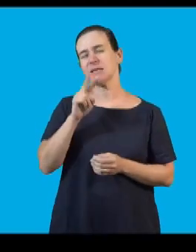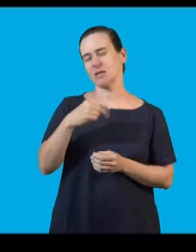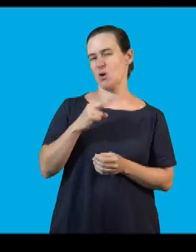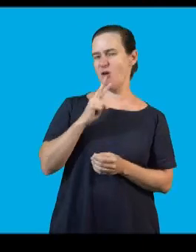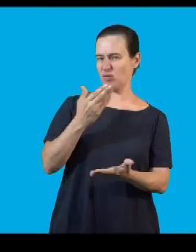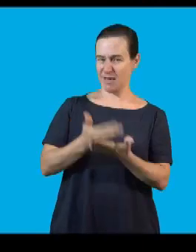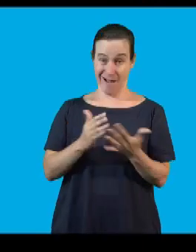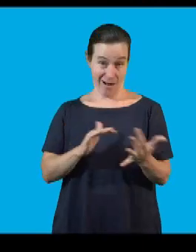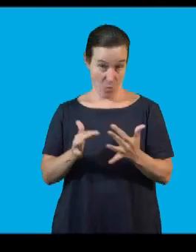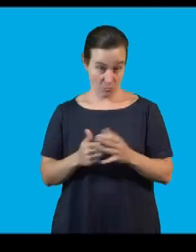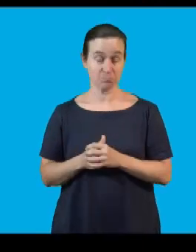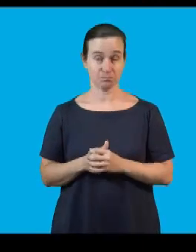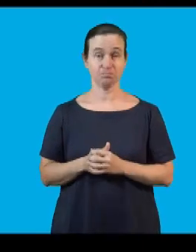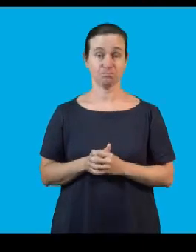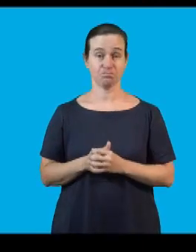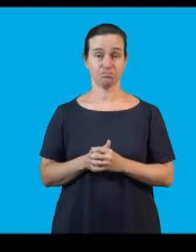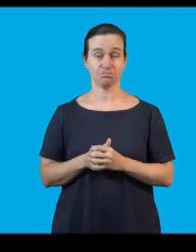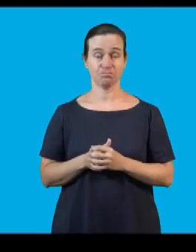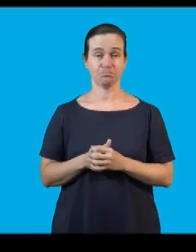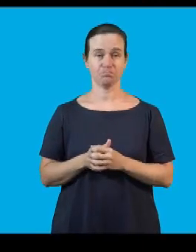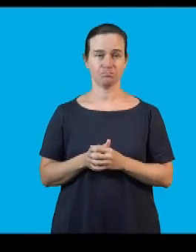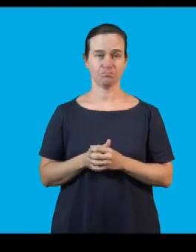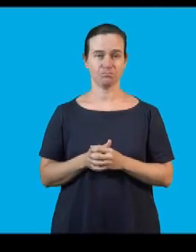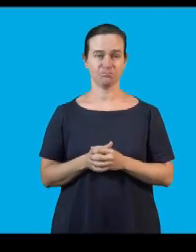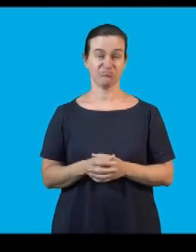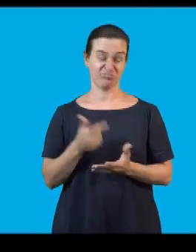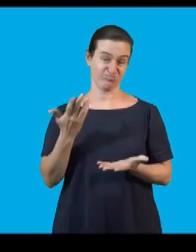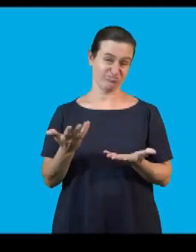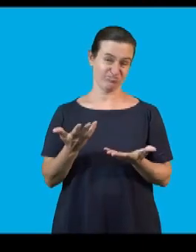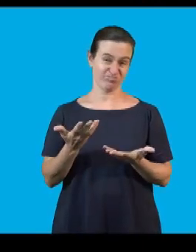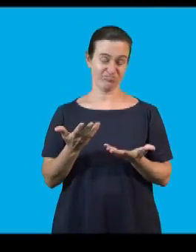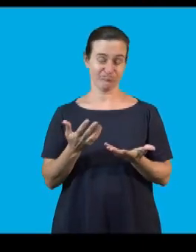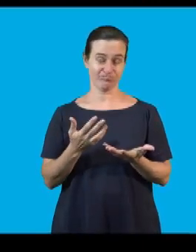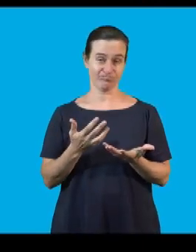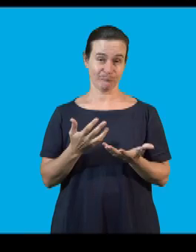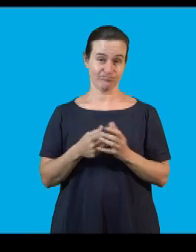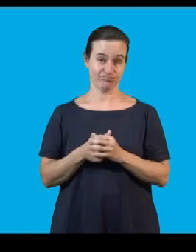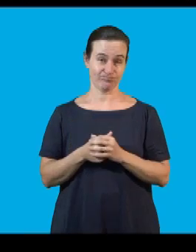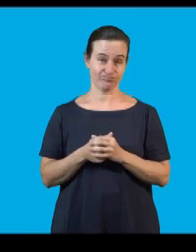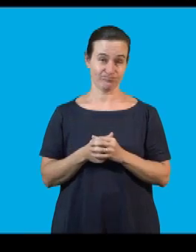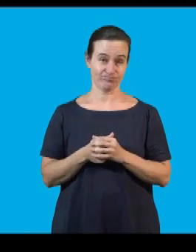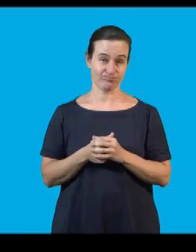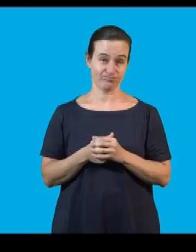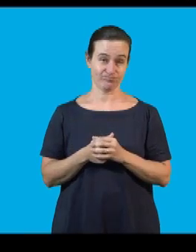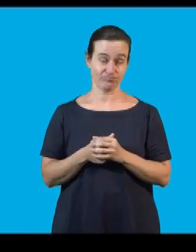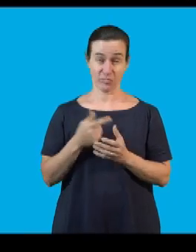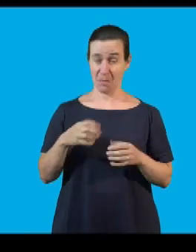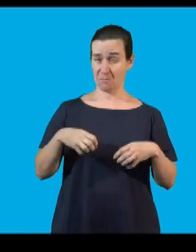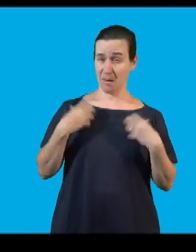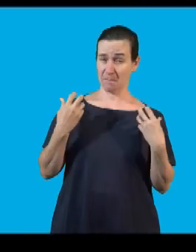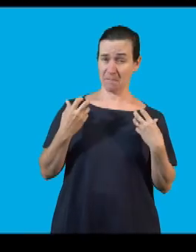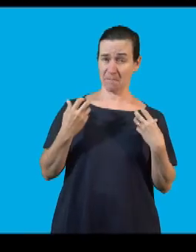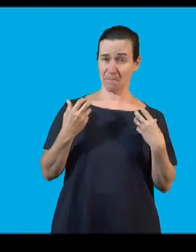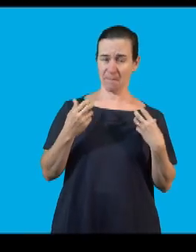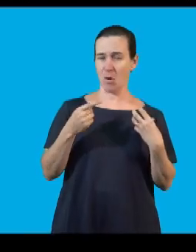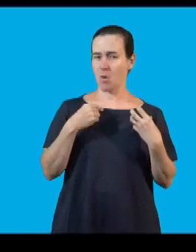our response identifies. So, okay, he's feeling, let me see, he's feeling